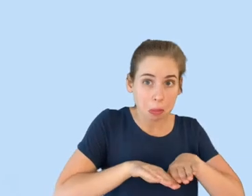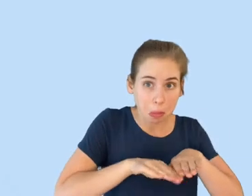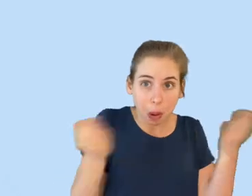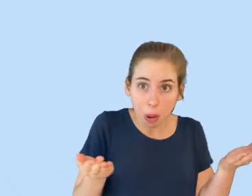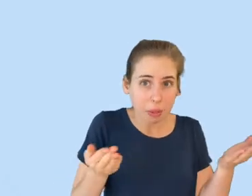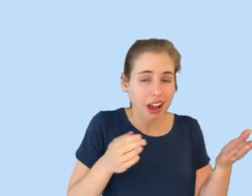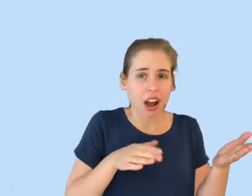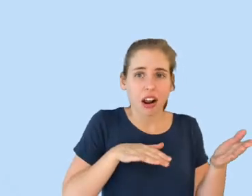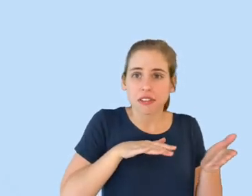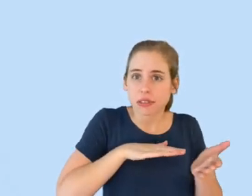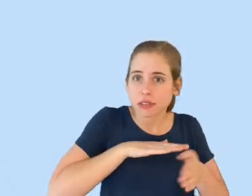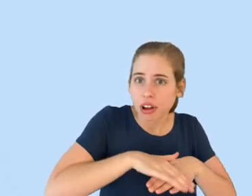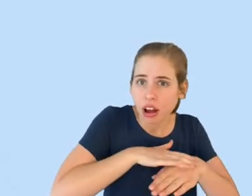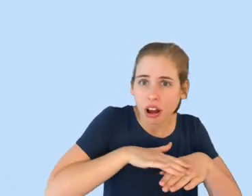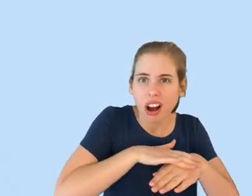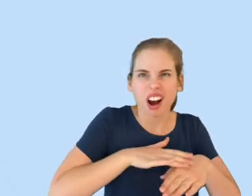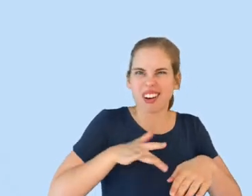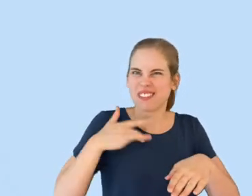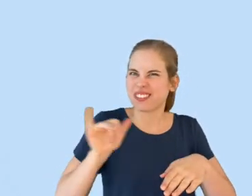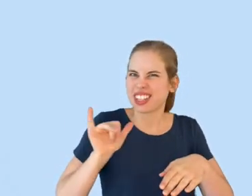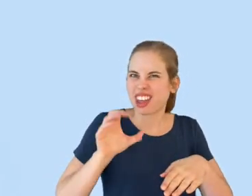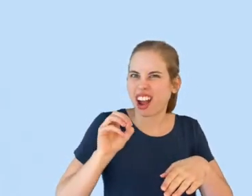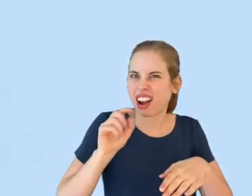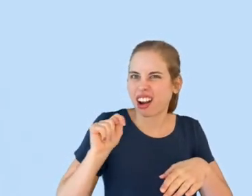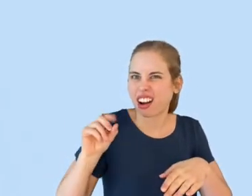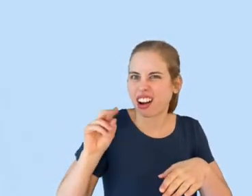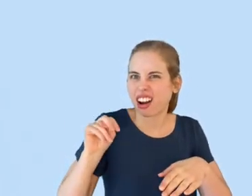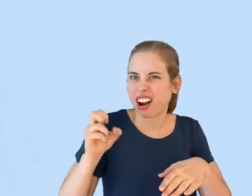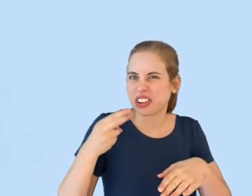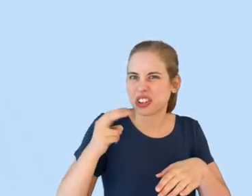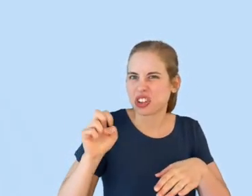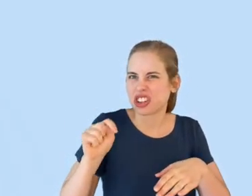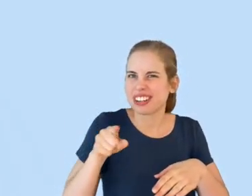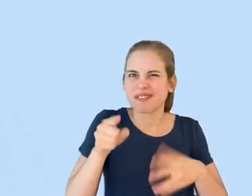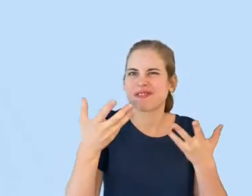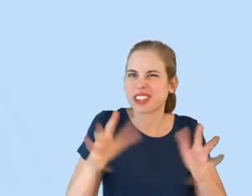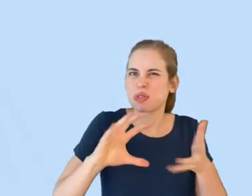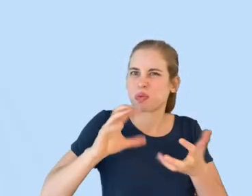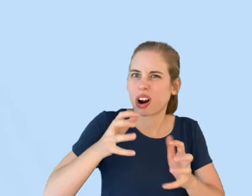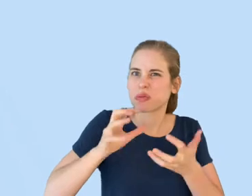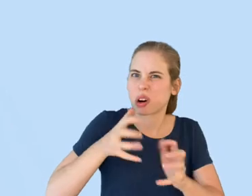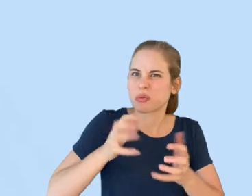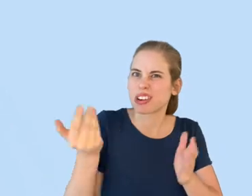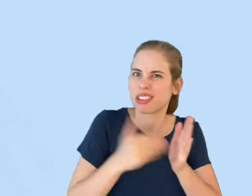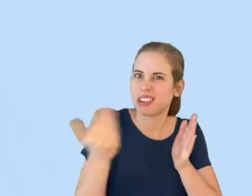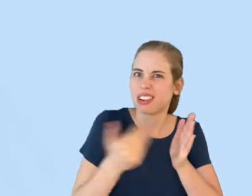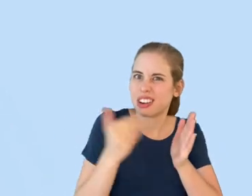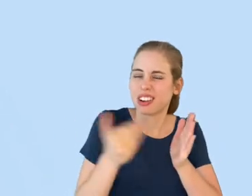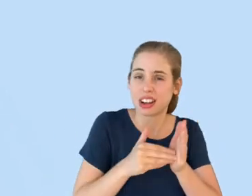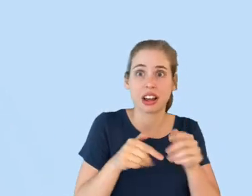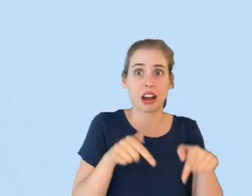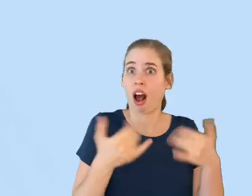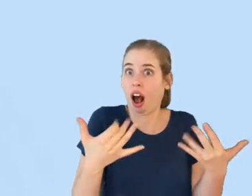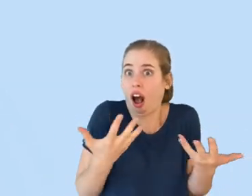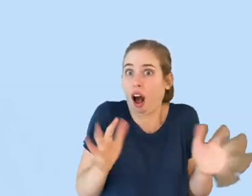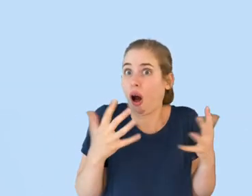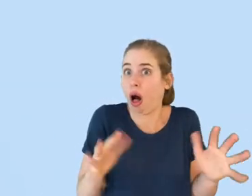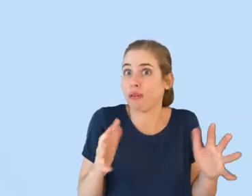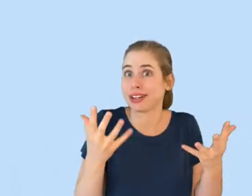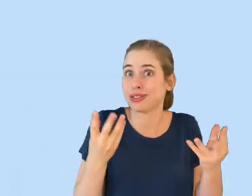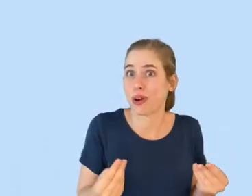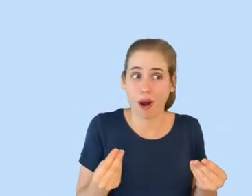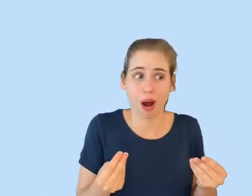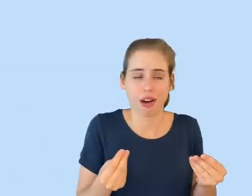mean, it just feels like a cotton sheet that you've washed over and over and over and over and over and over and over and over and over again.